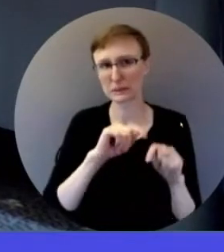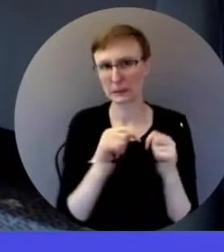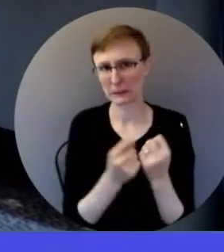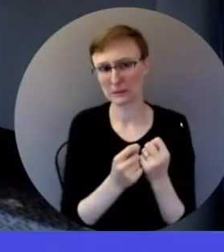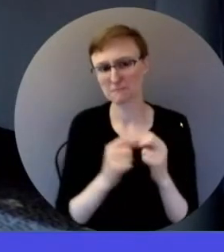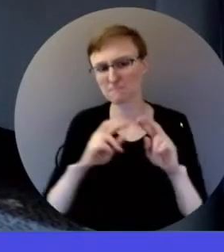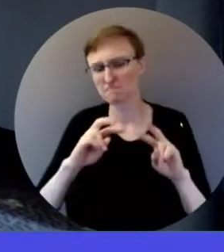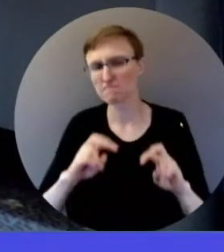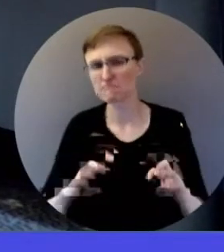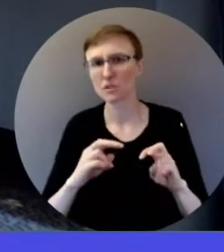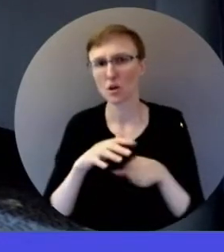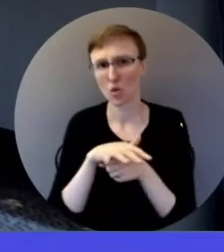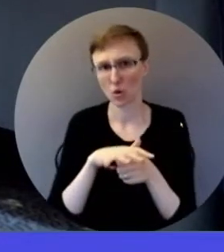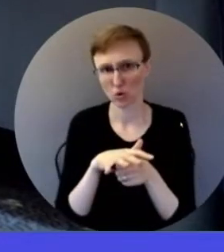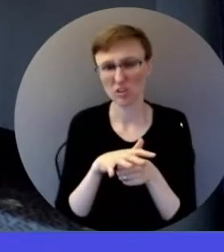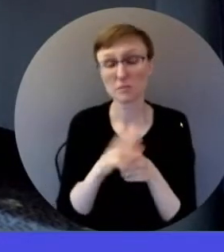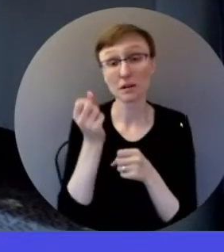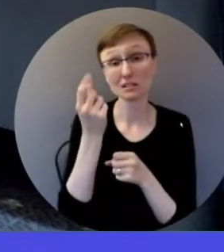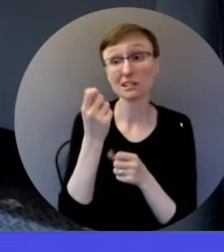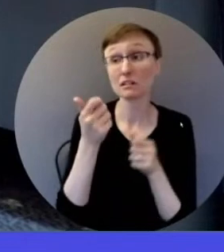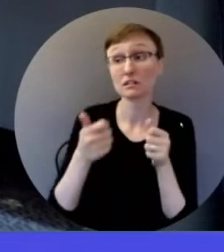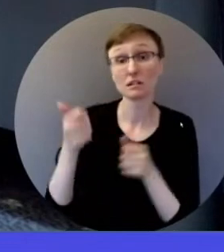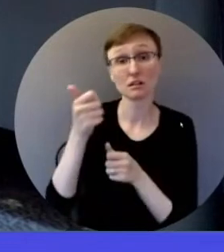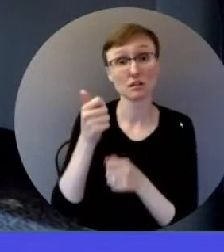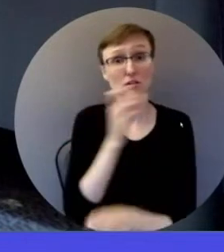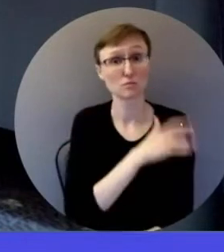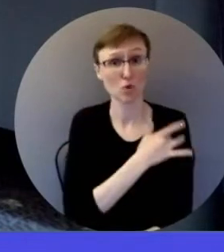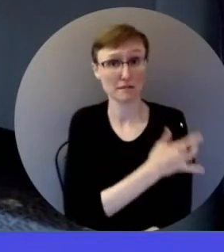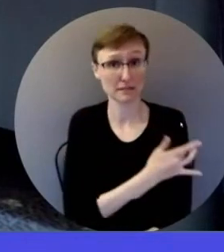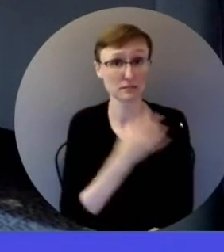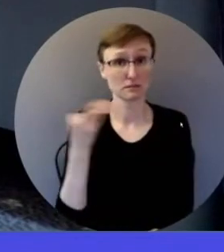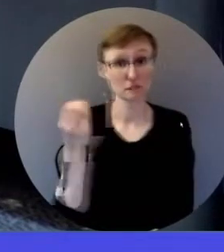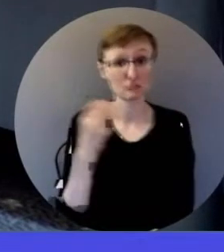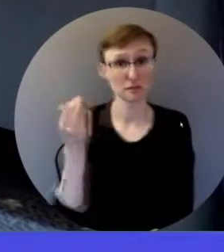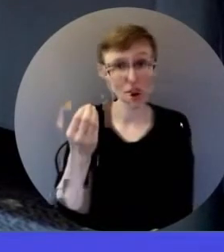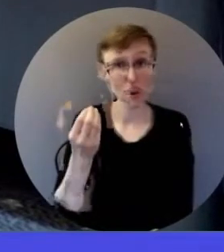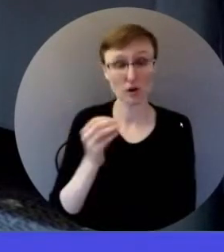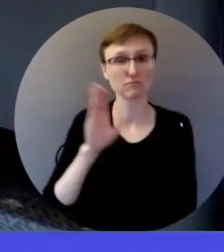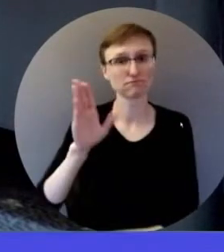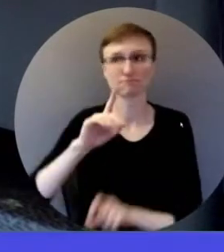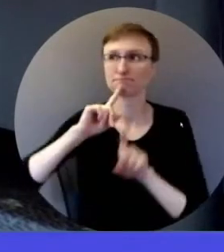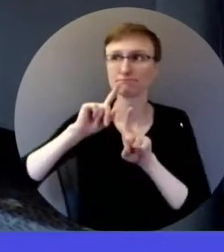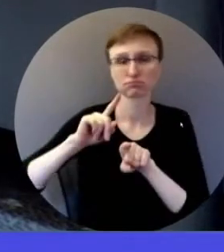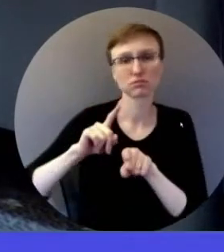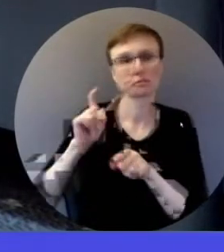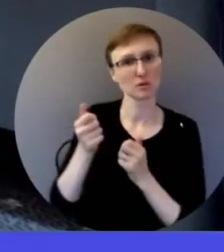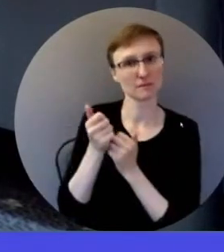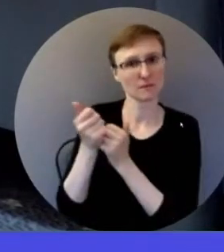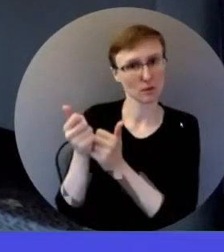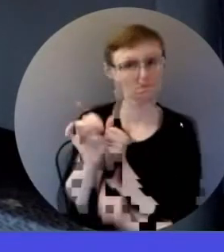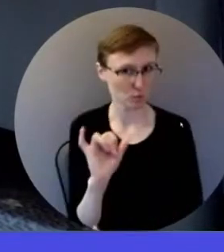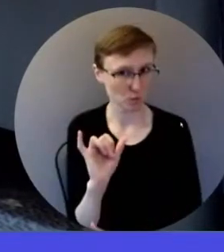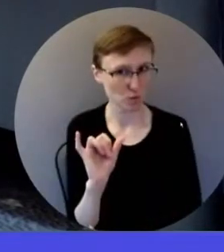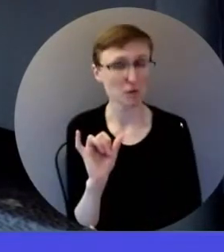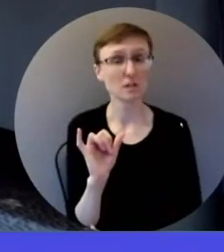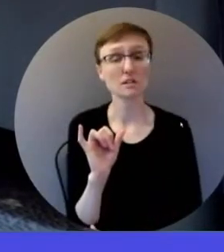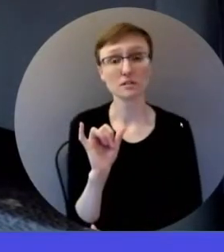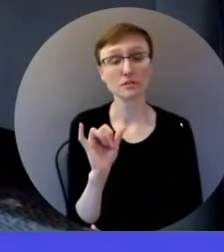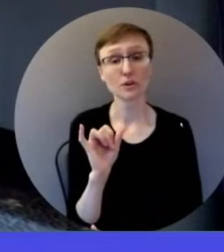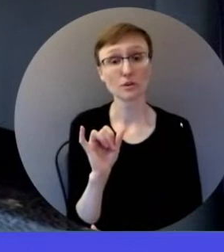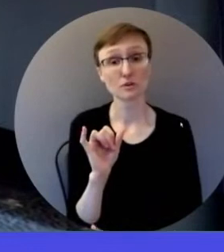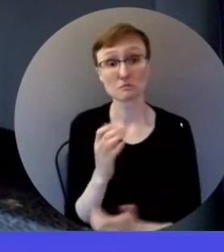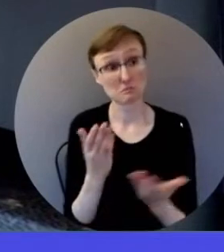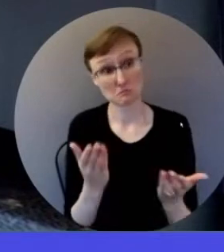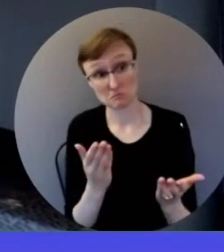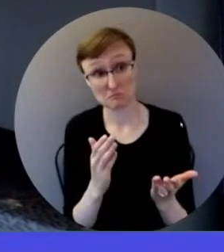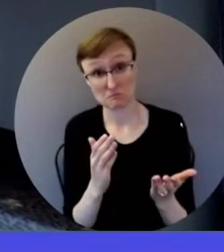day, the province has a lot to say as well too with regards to masking and the provincial orders there. So unless Dr. Etches would like to add something,